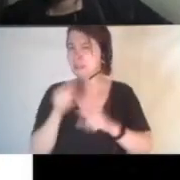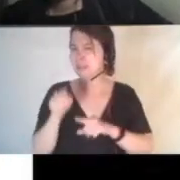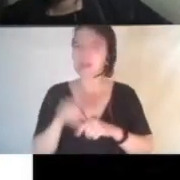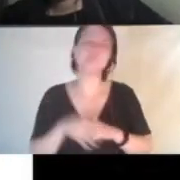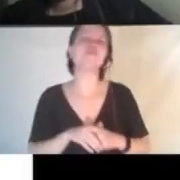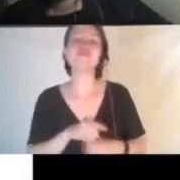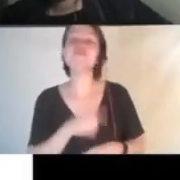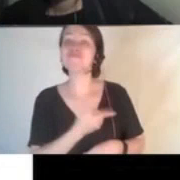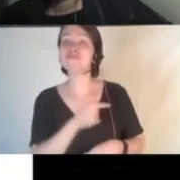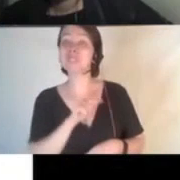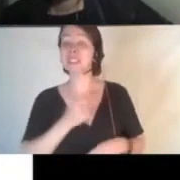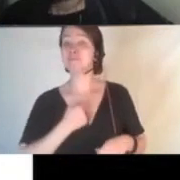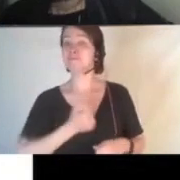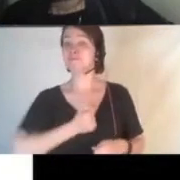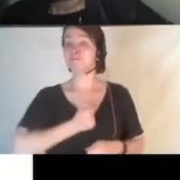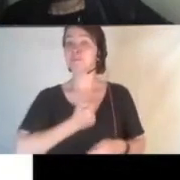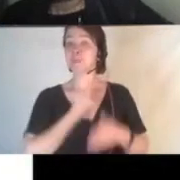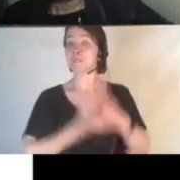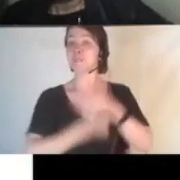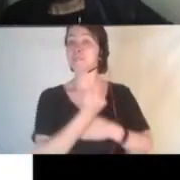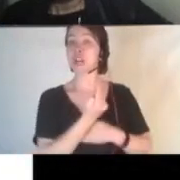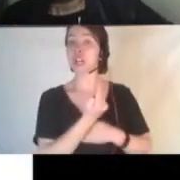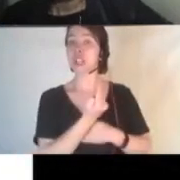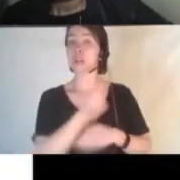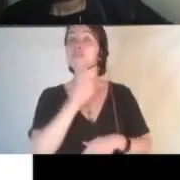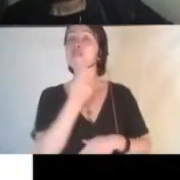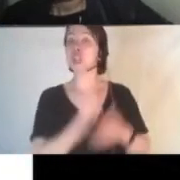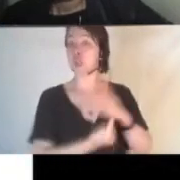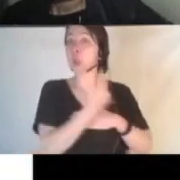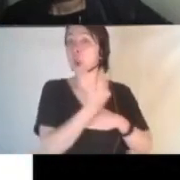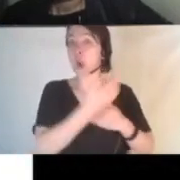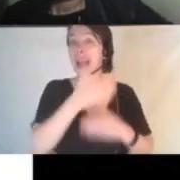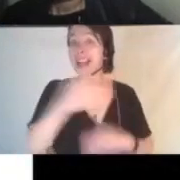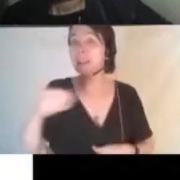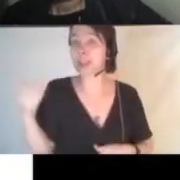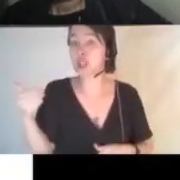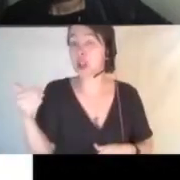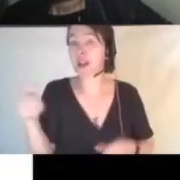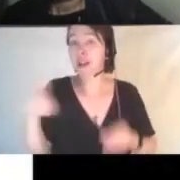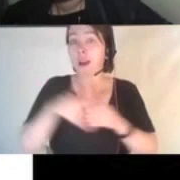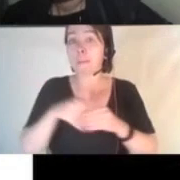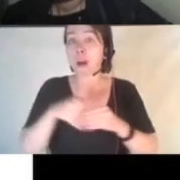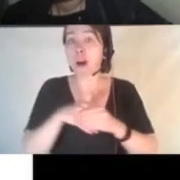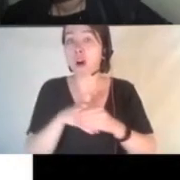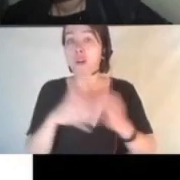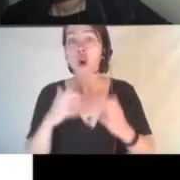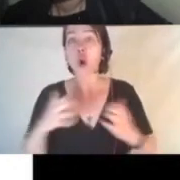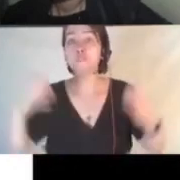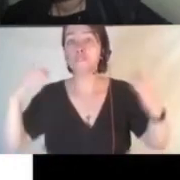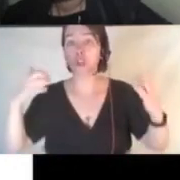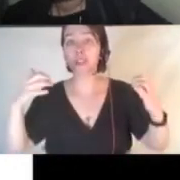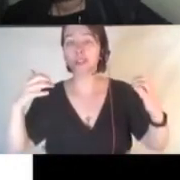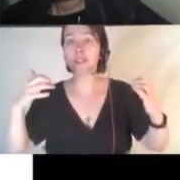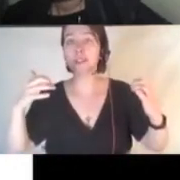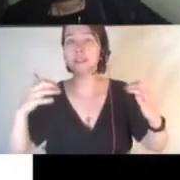exhibition I did, and that was part of a conference that was taking place at